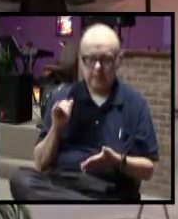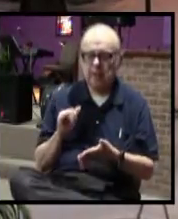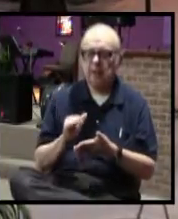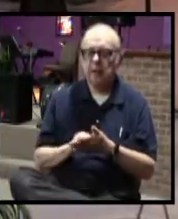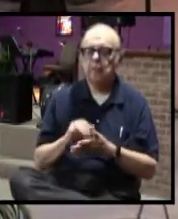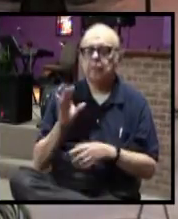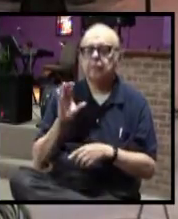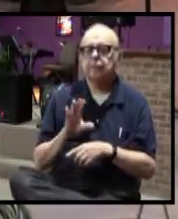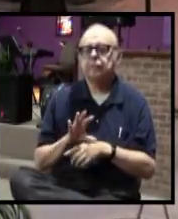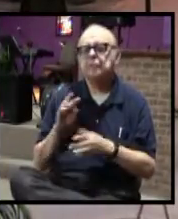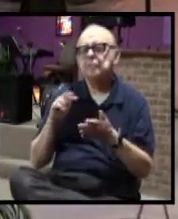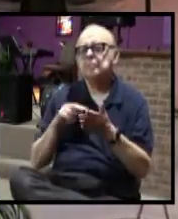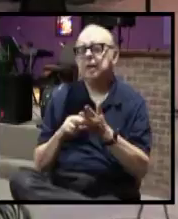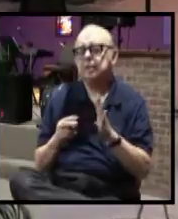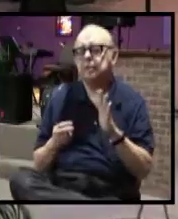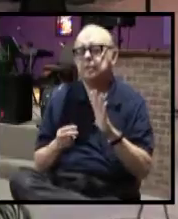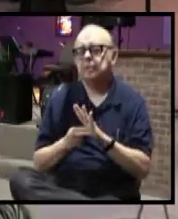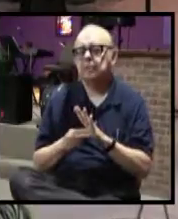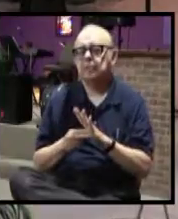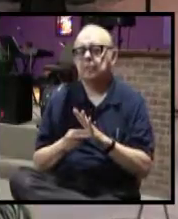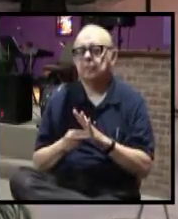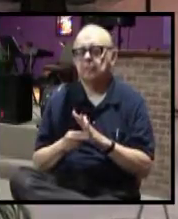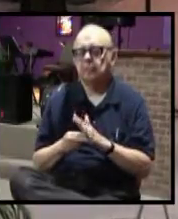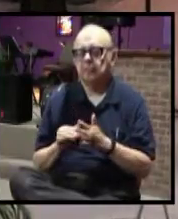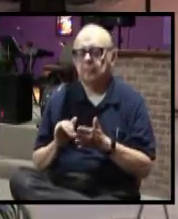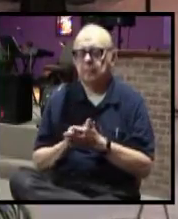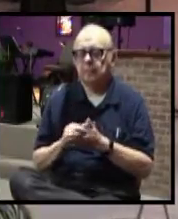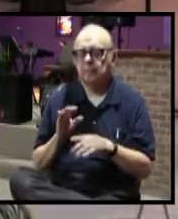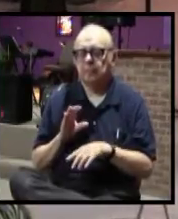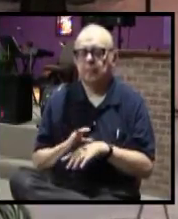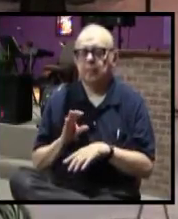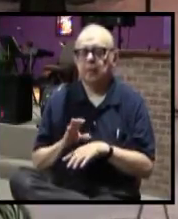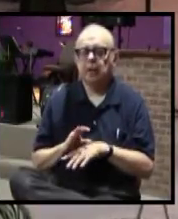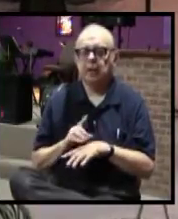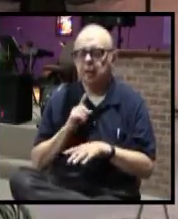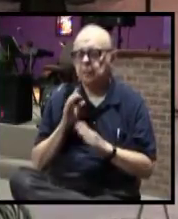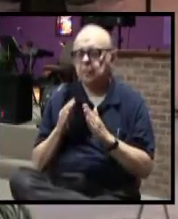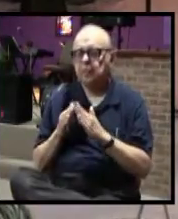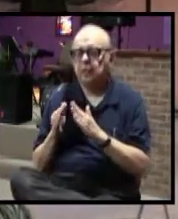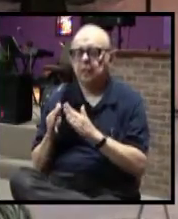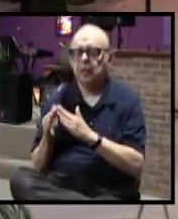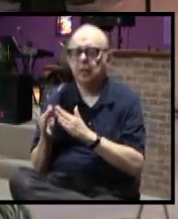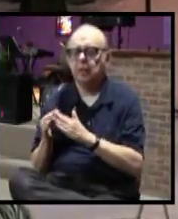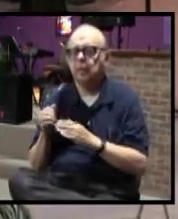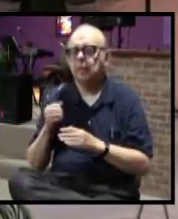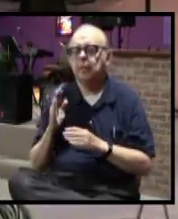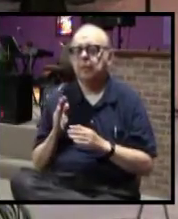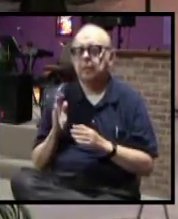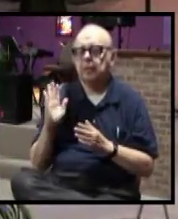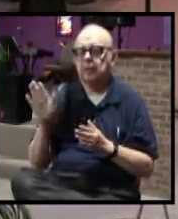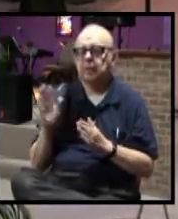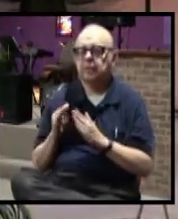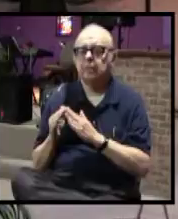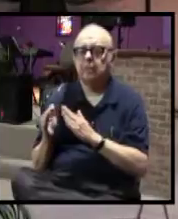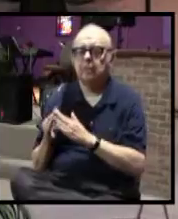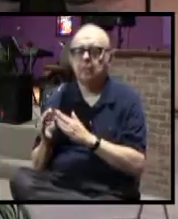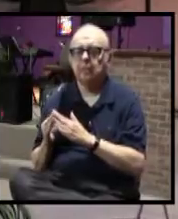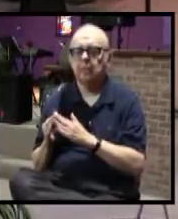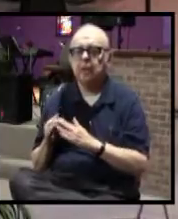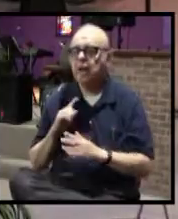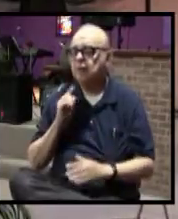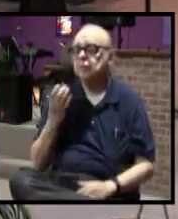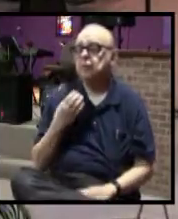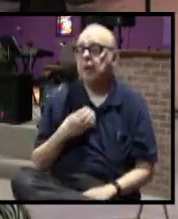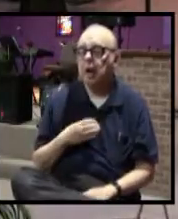understand what this church is all about. This church is a community. And God's